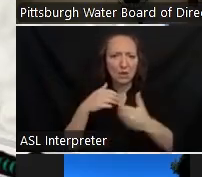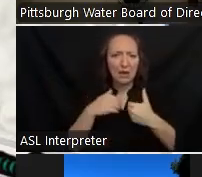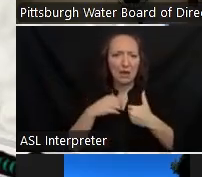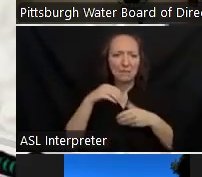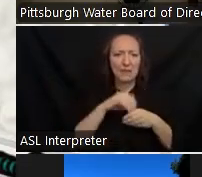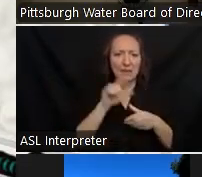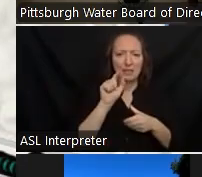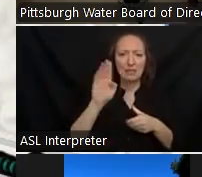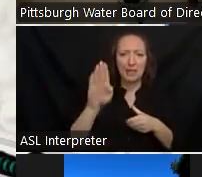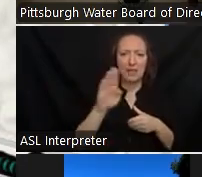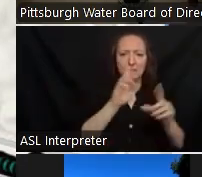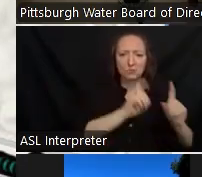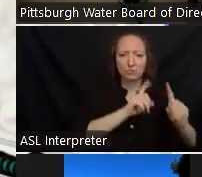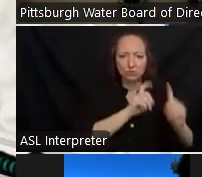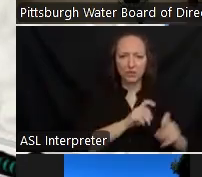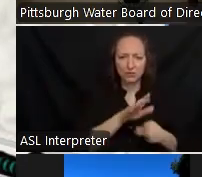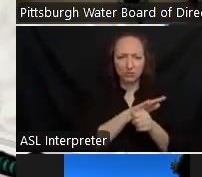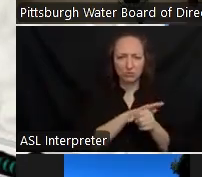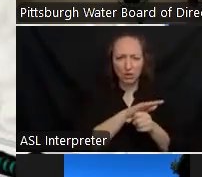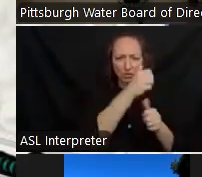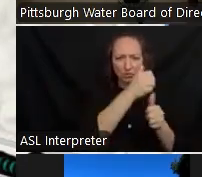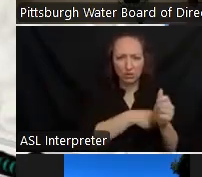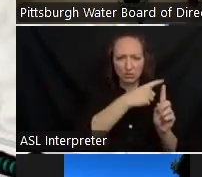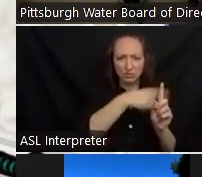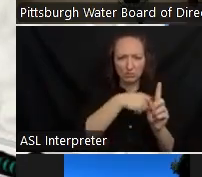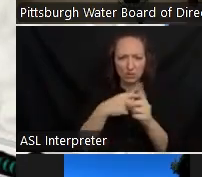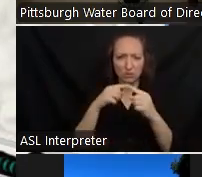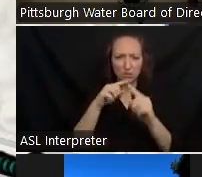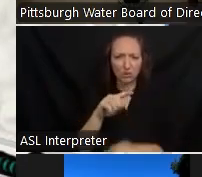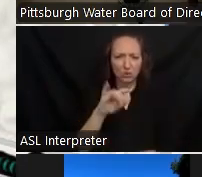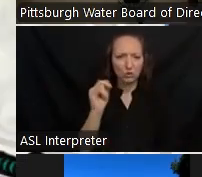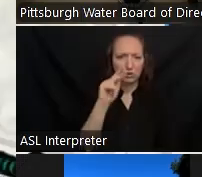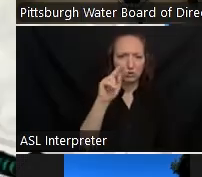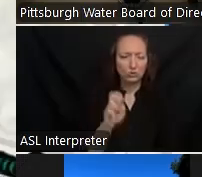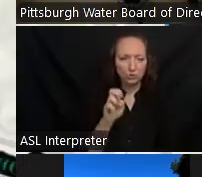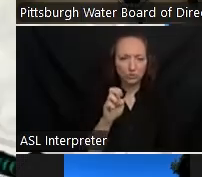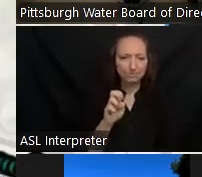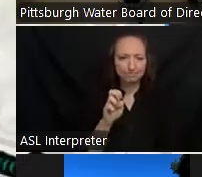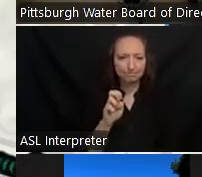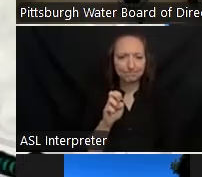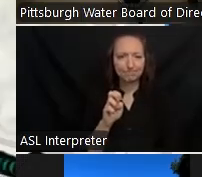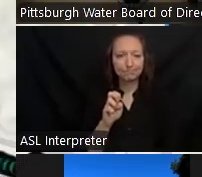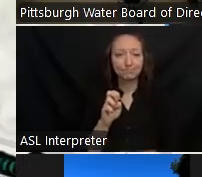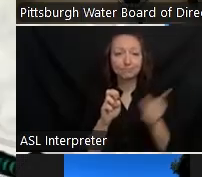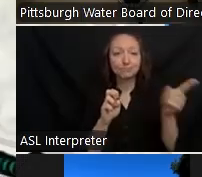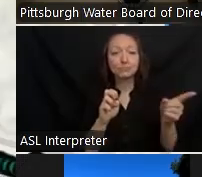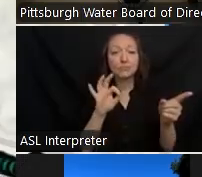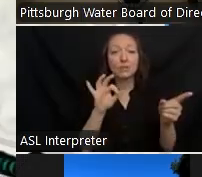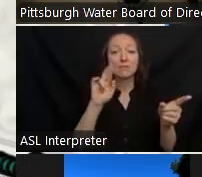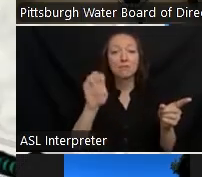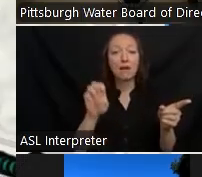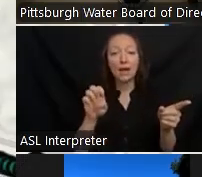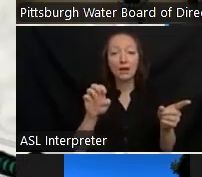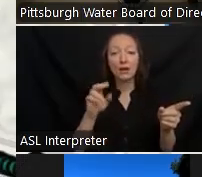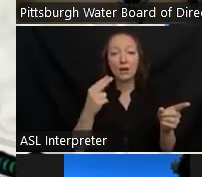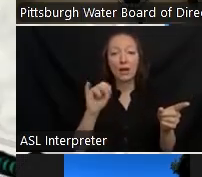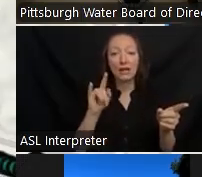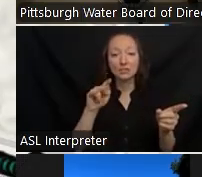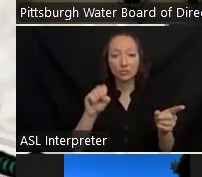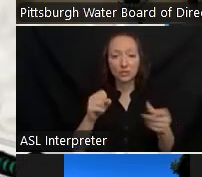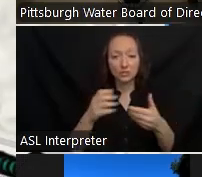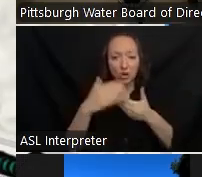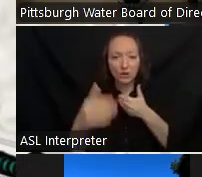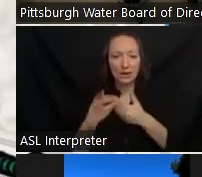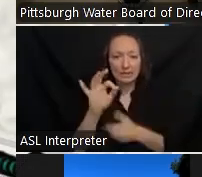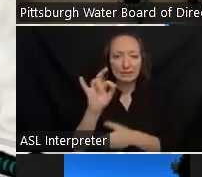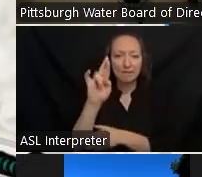an important role in maintaining water quality in our distribution system. This map's pretty busy, but I think it's a good illustration that Pittsburgh Water